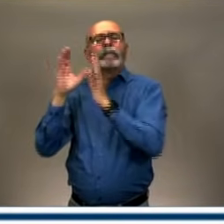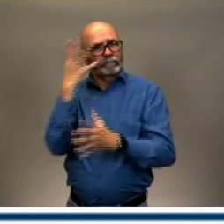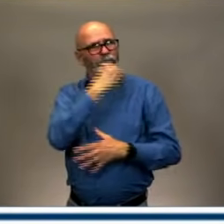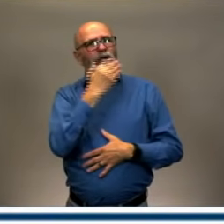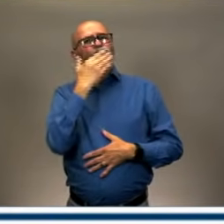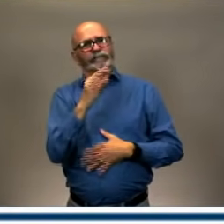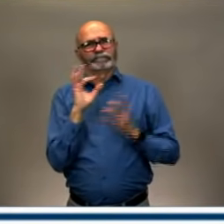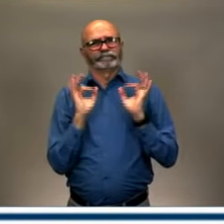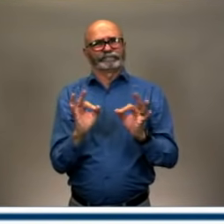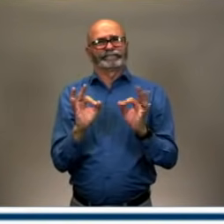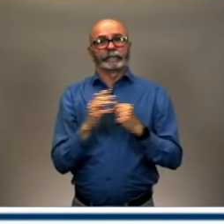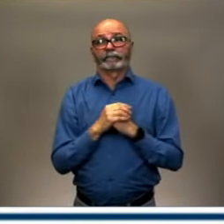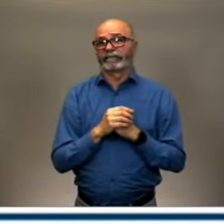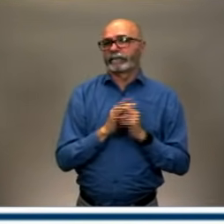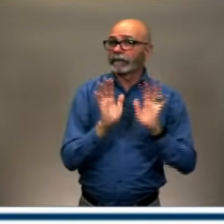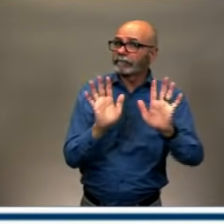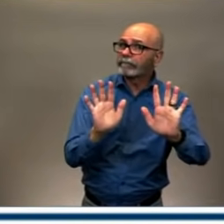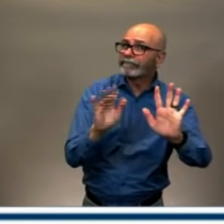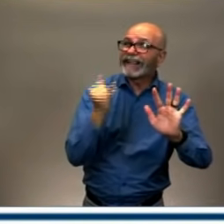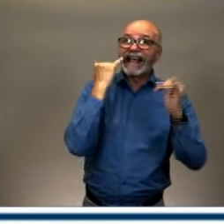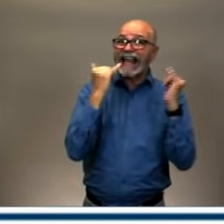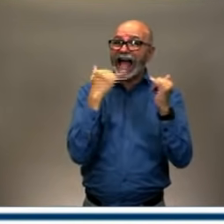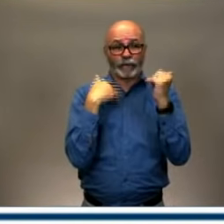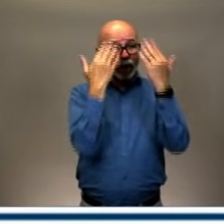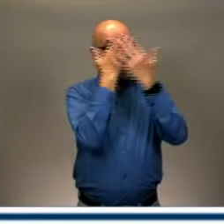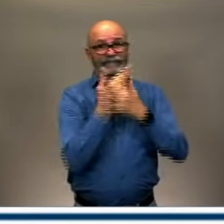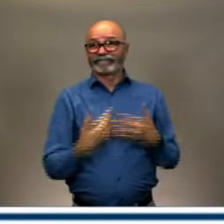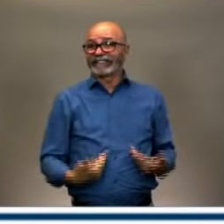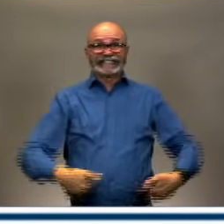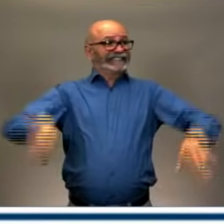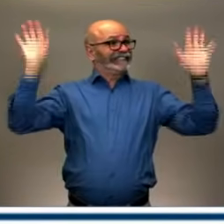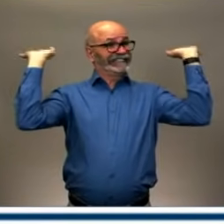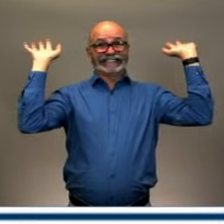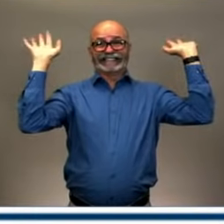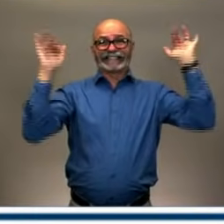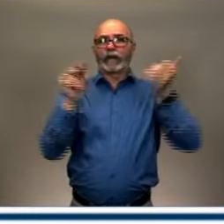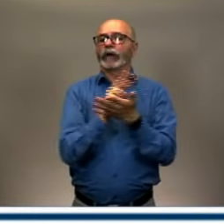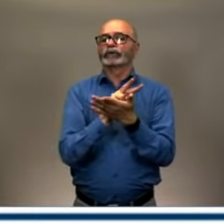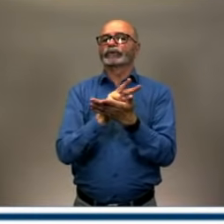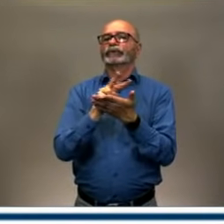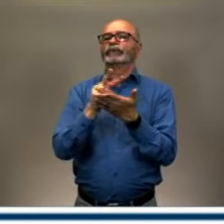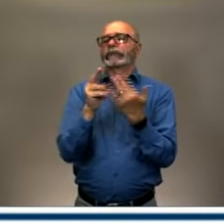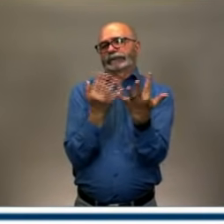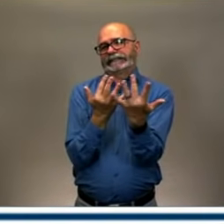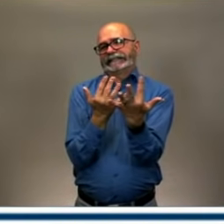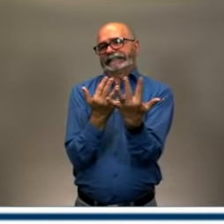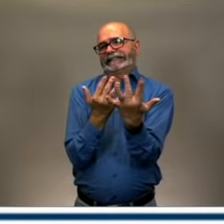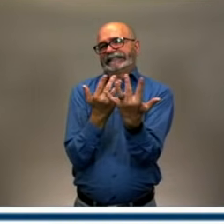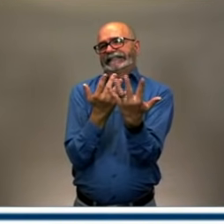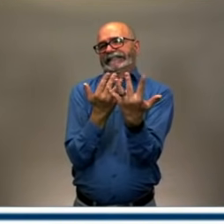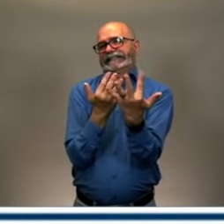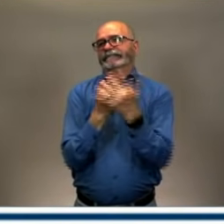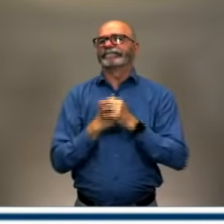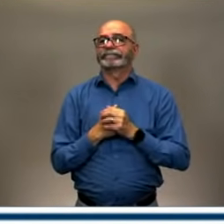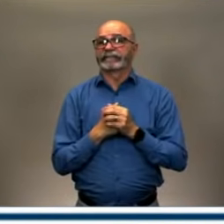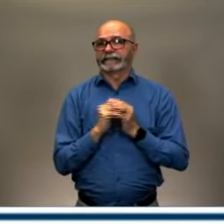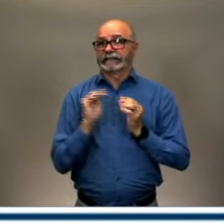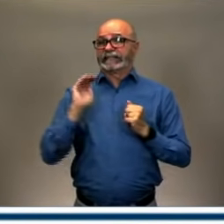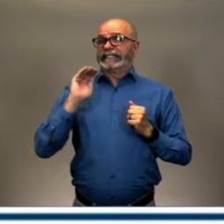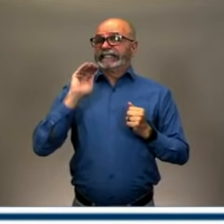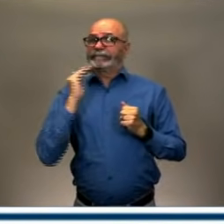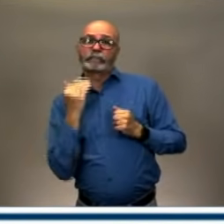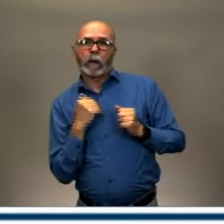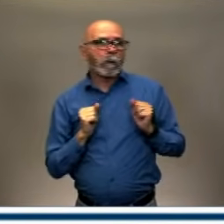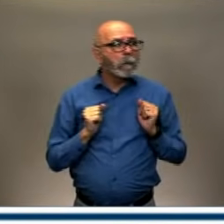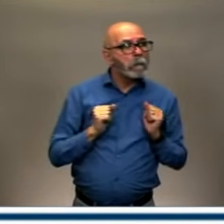not yet 2 weeks from the peak of the holiday season, but our early indicators are, by and large, encouraging. We've